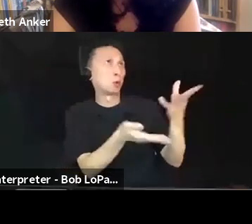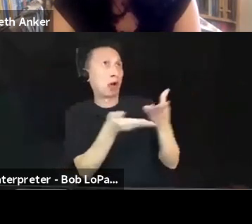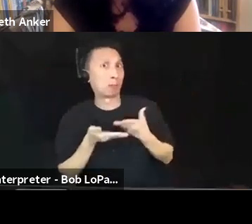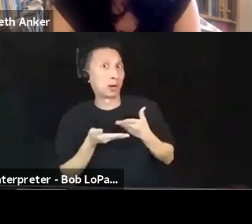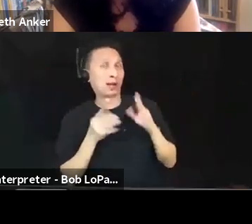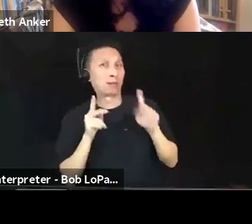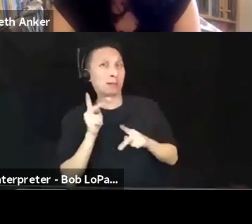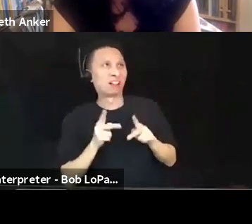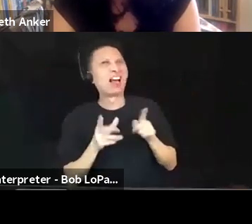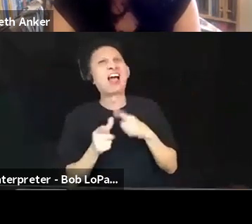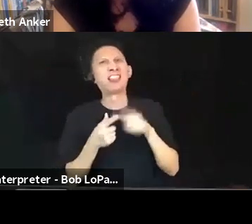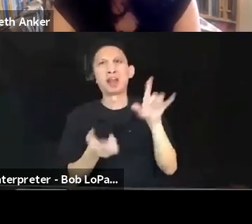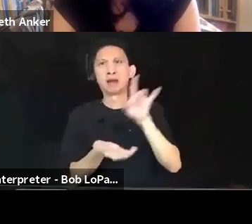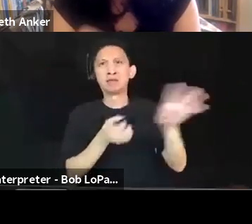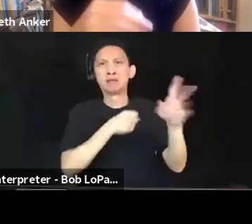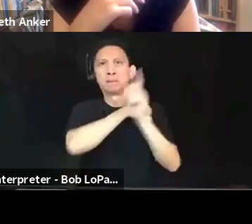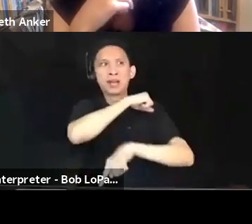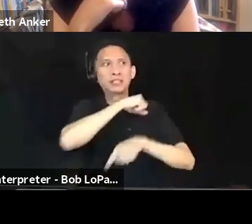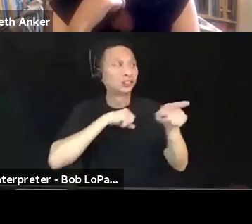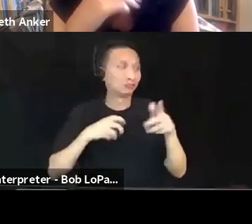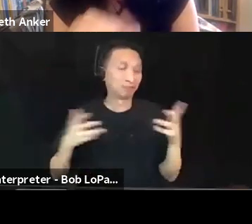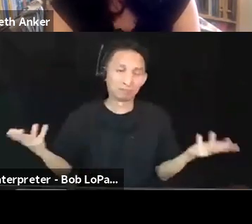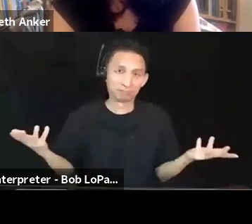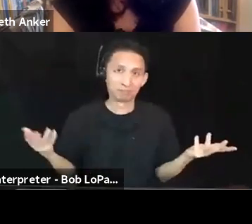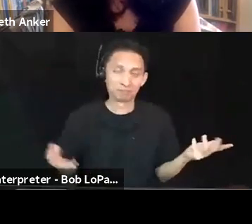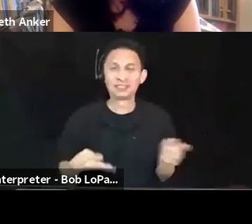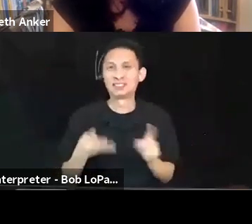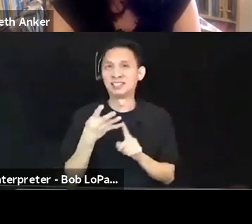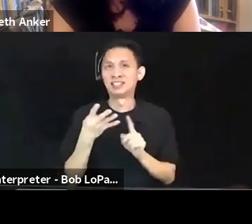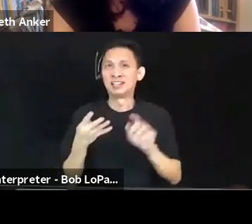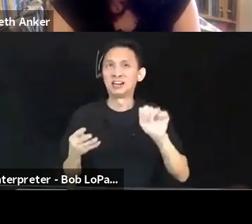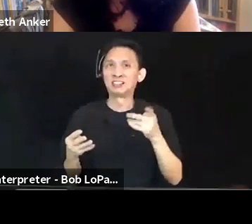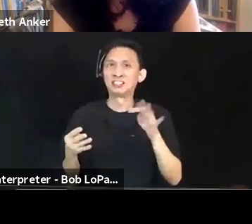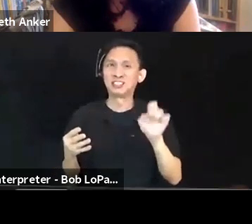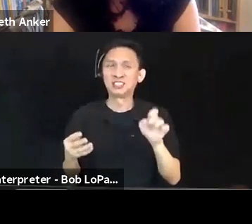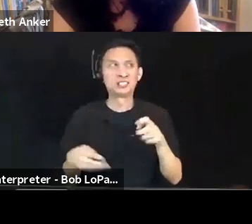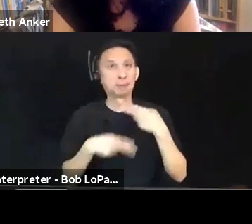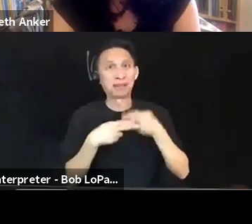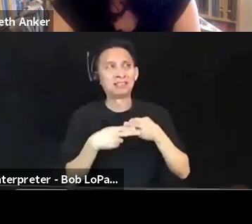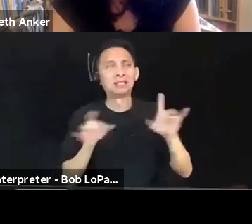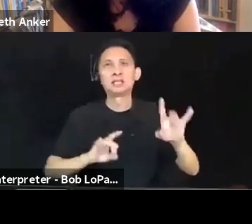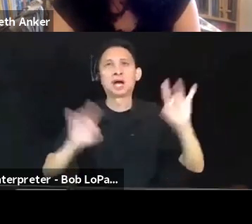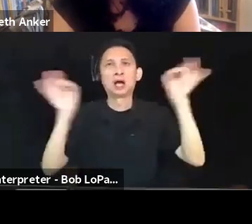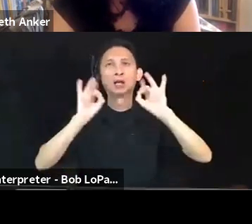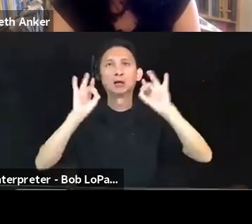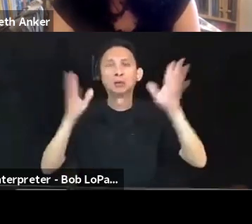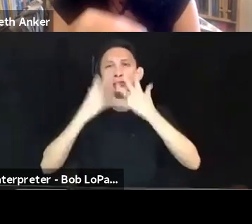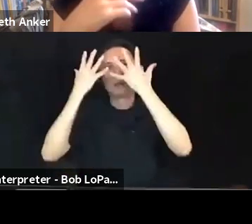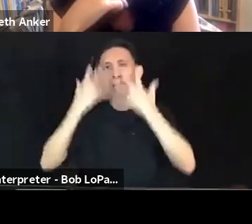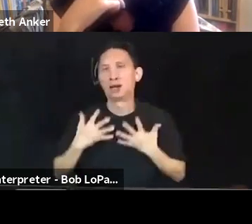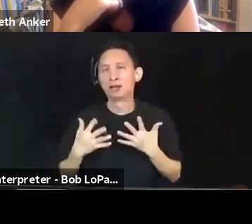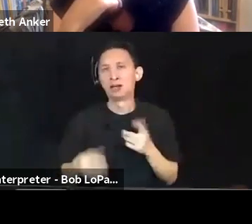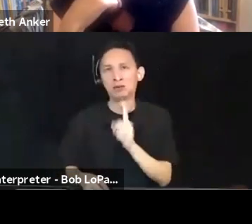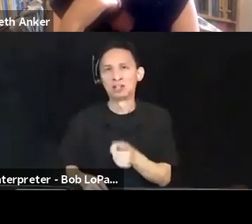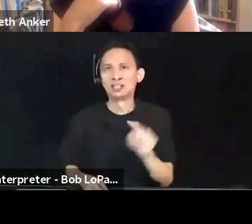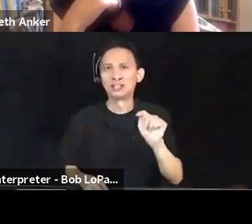of, you know. And I think that the brilliant phrase that Achille used, that it's a cruel tragedy, that is something of a real cruelty